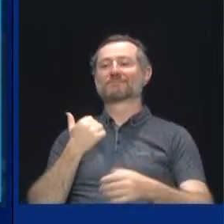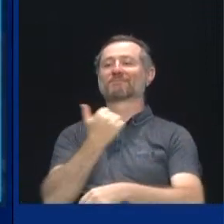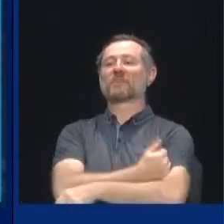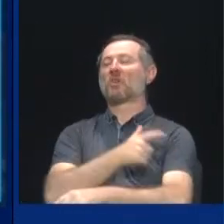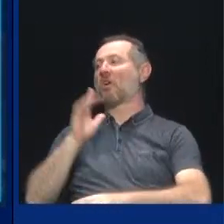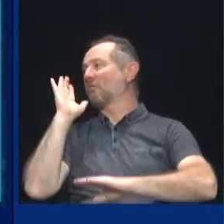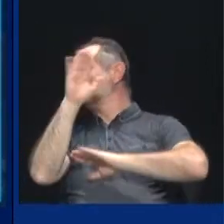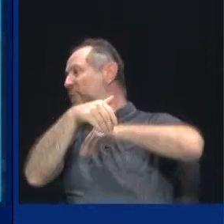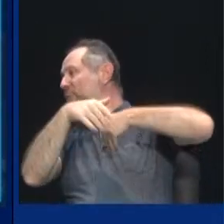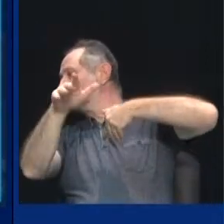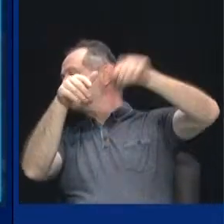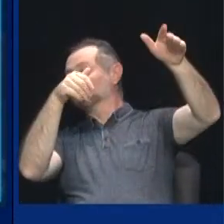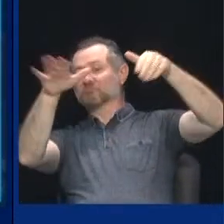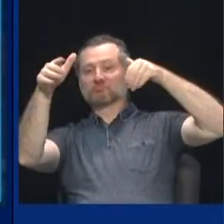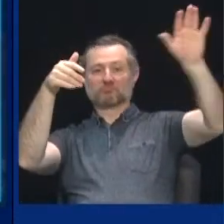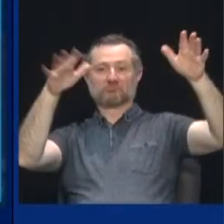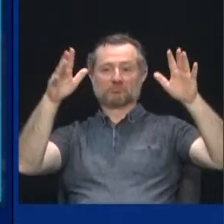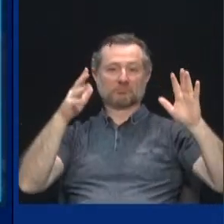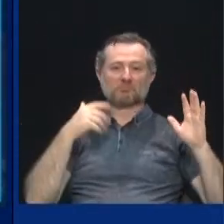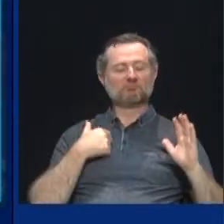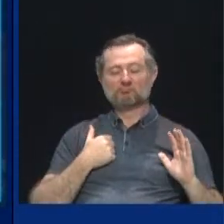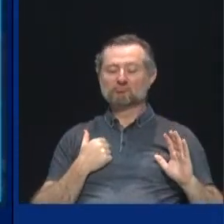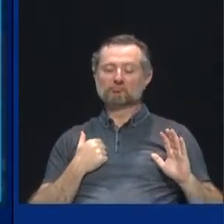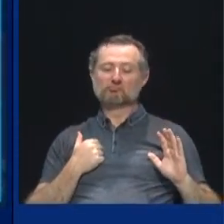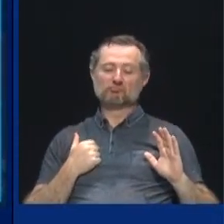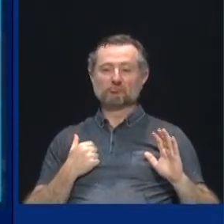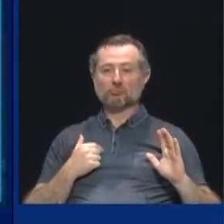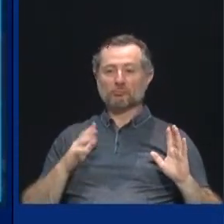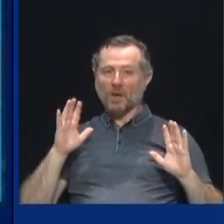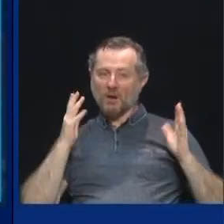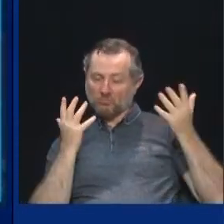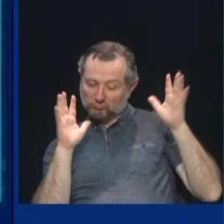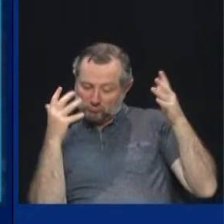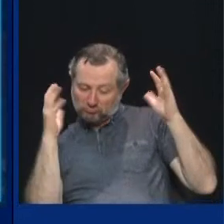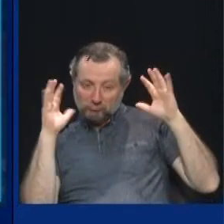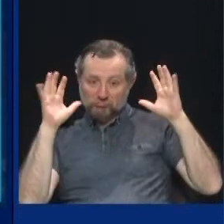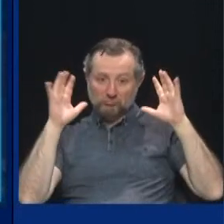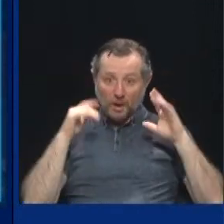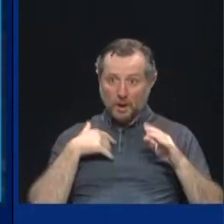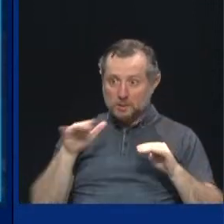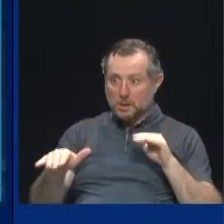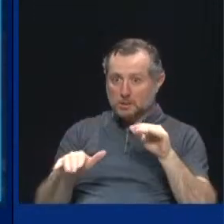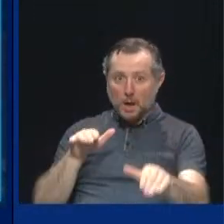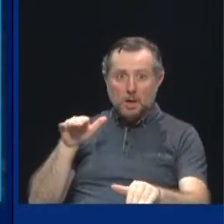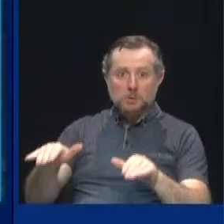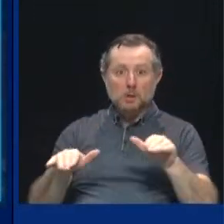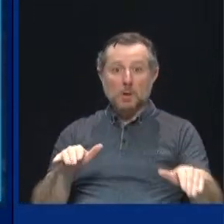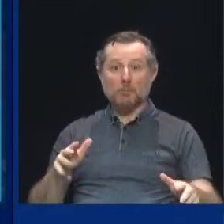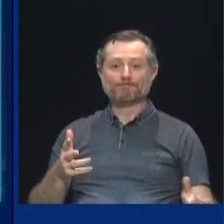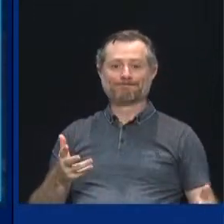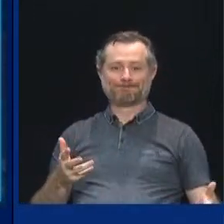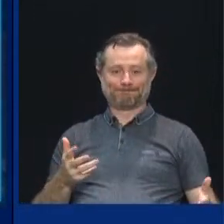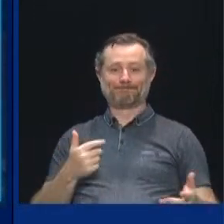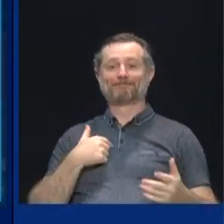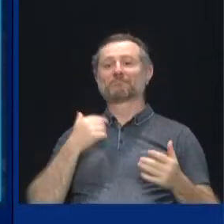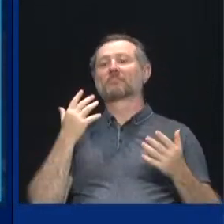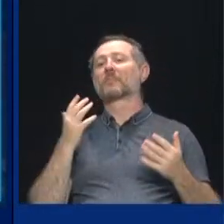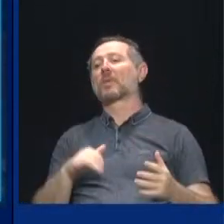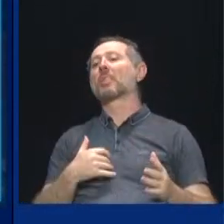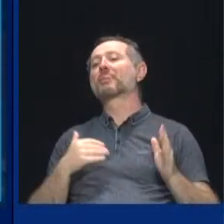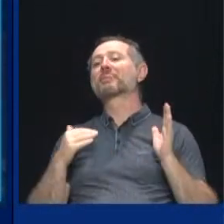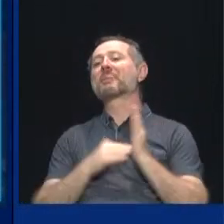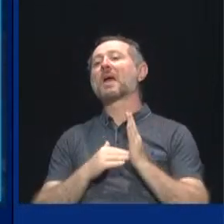They don't want to take the vaccine. And look, I've had thousands of these